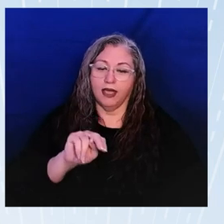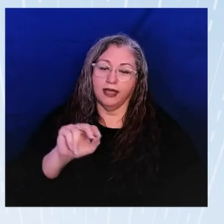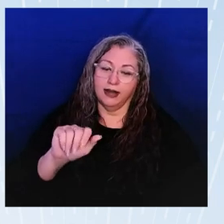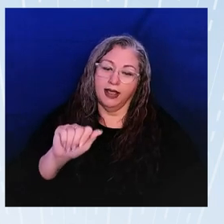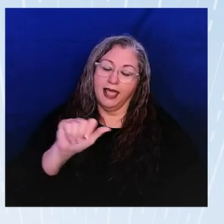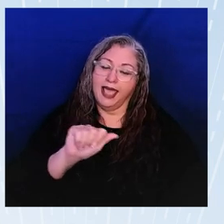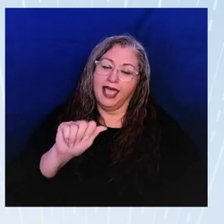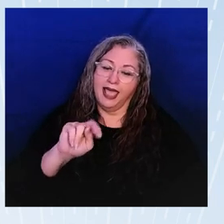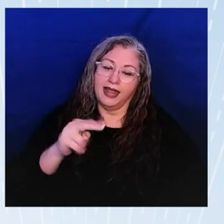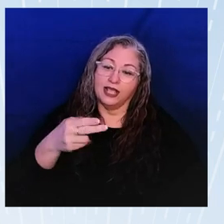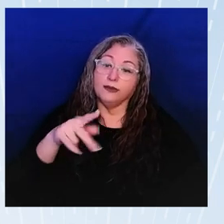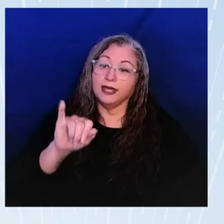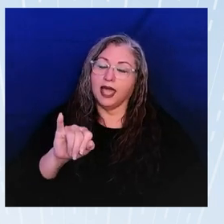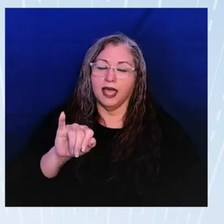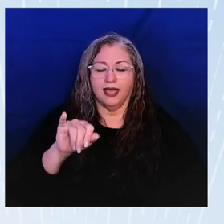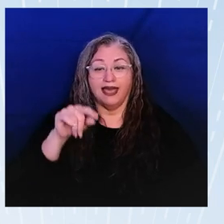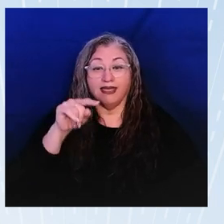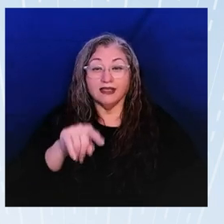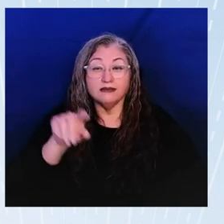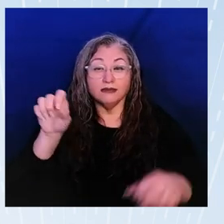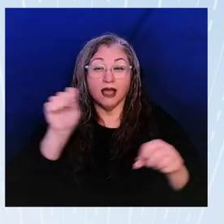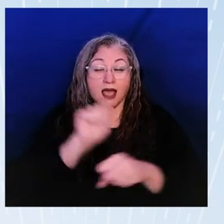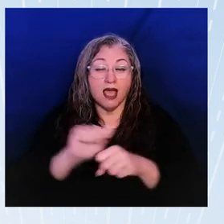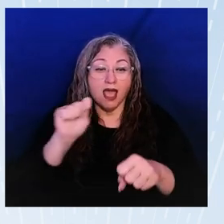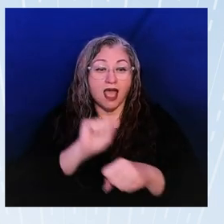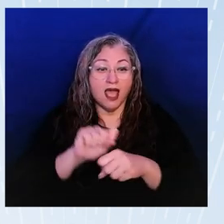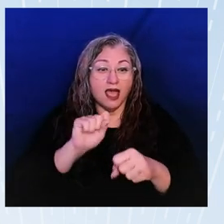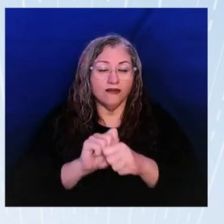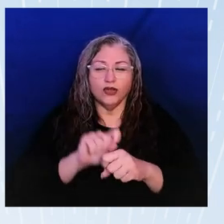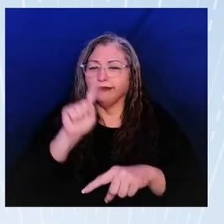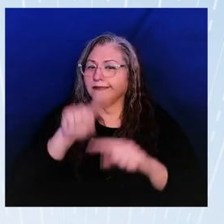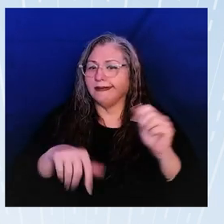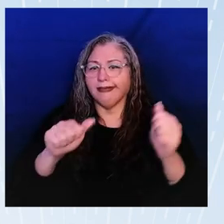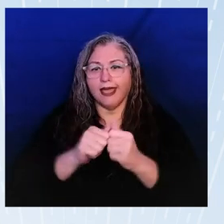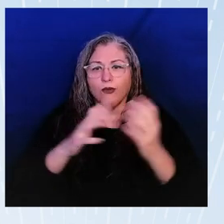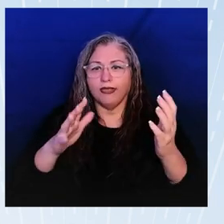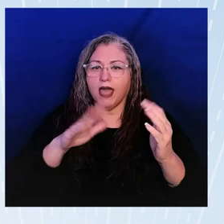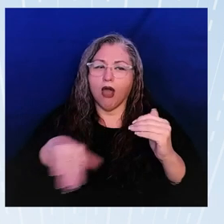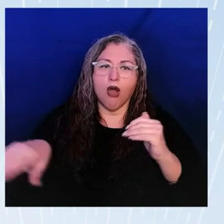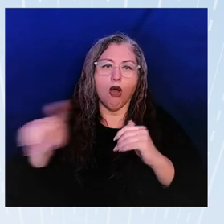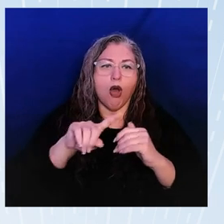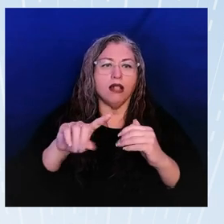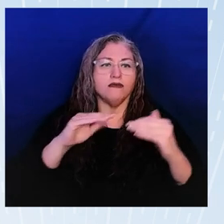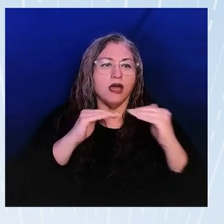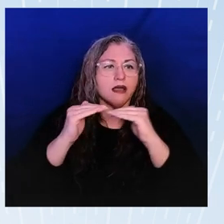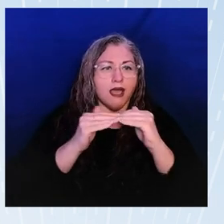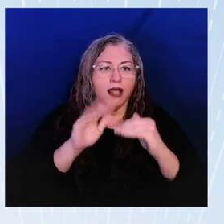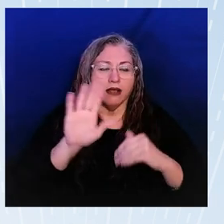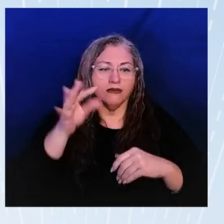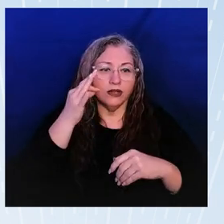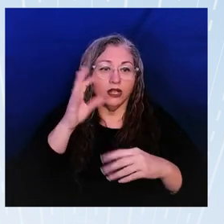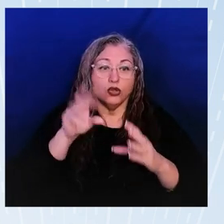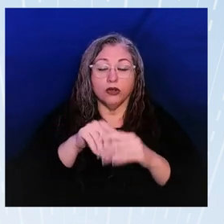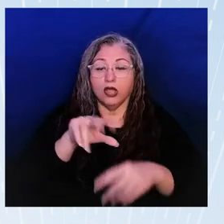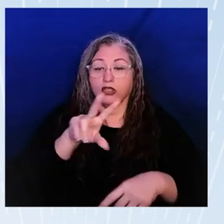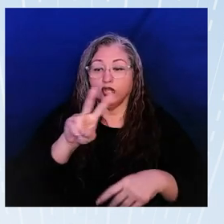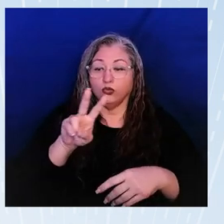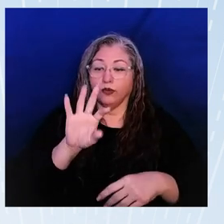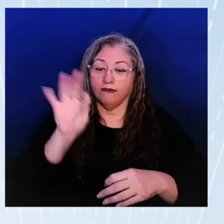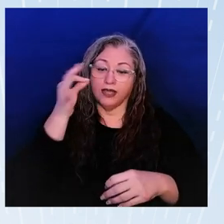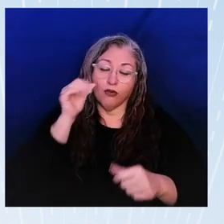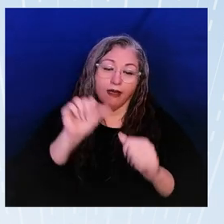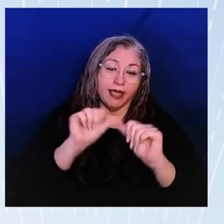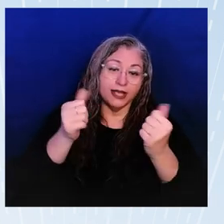massive effort could not have been done without our colleagues and leaders across the federal government, including 32 federal agencies that